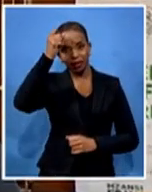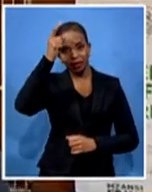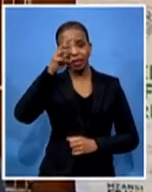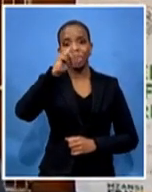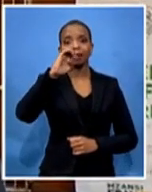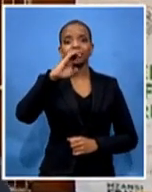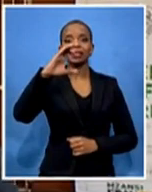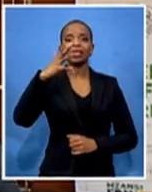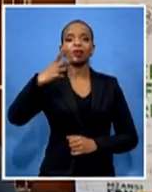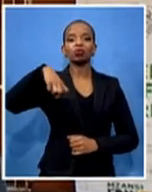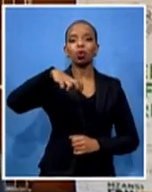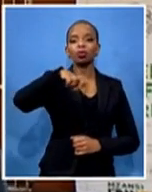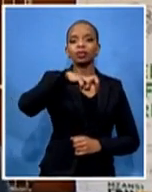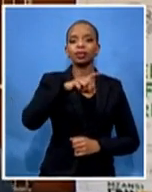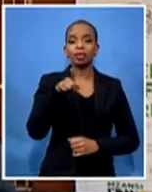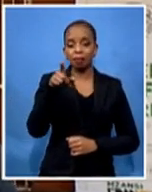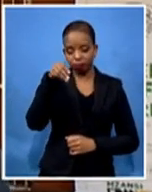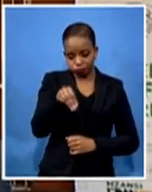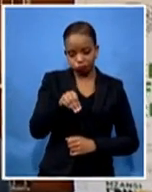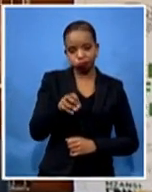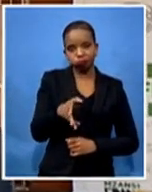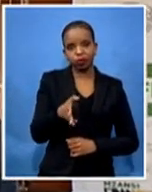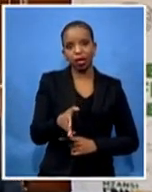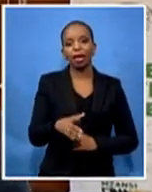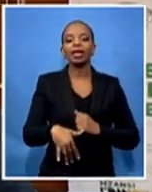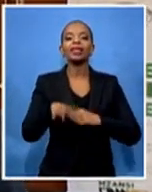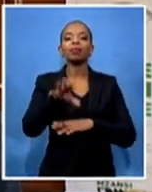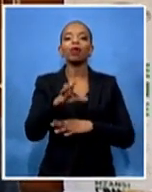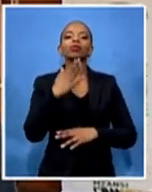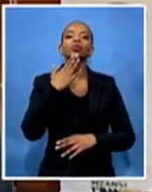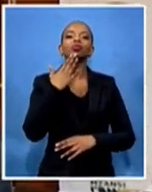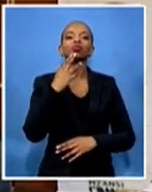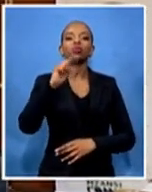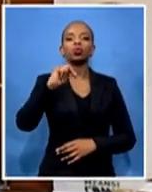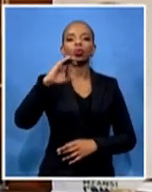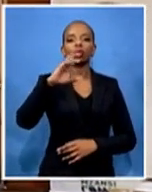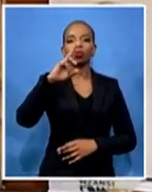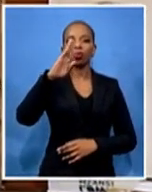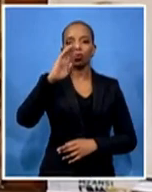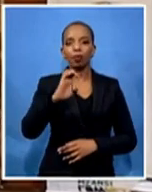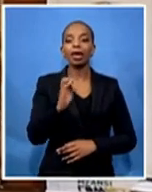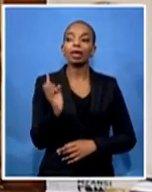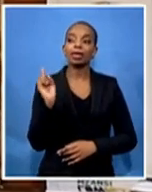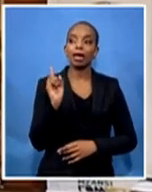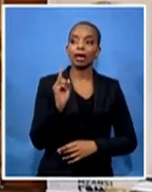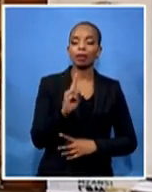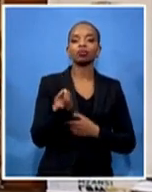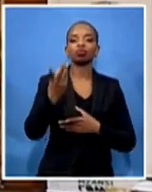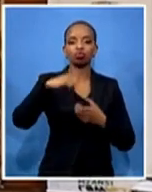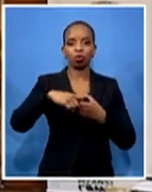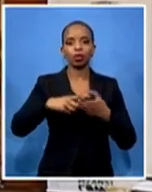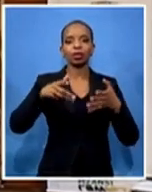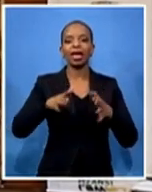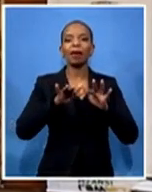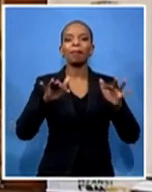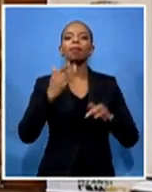Ms. Nomusa Dube-Ngcobo, is also on the way to join these exhibitors who are going to be showing us their amazing work,